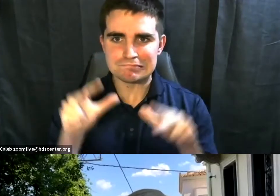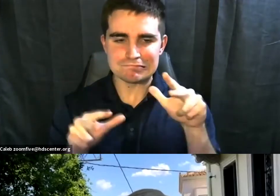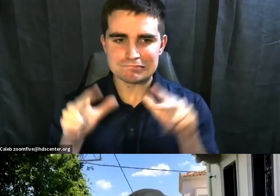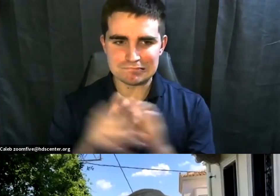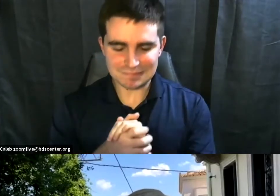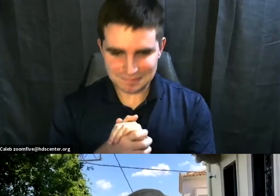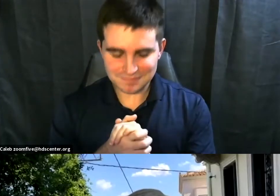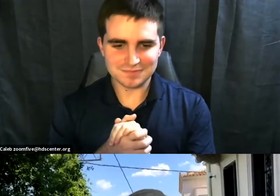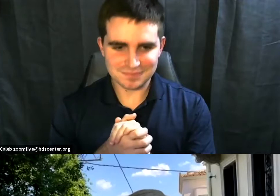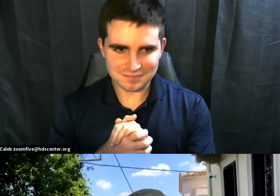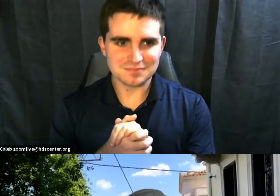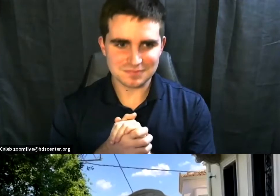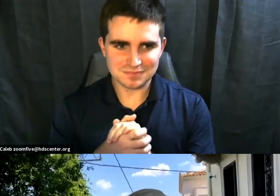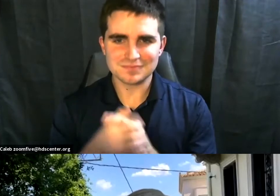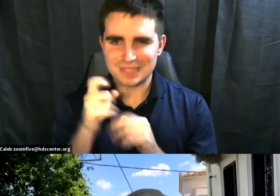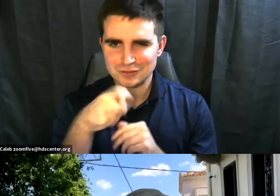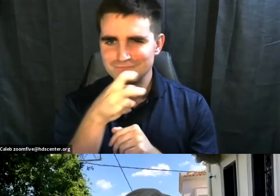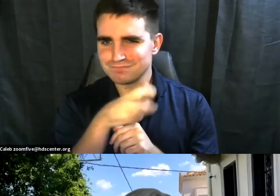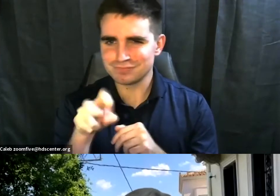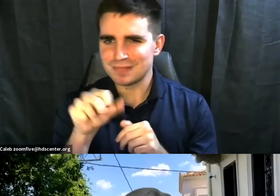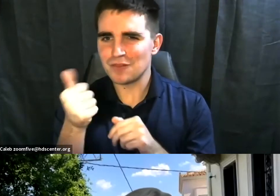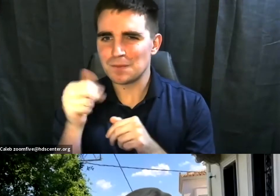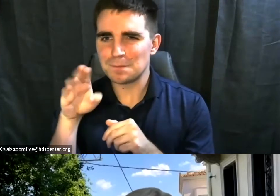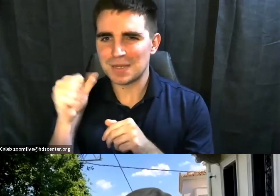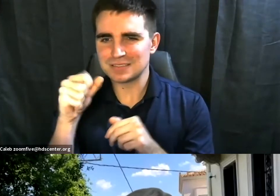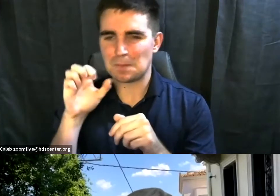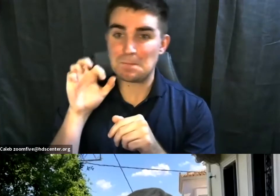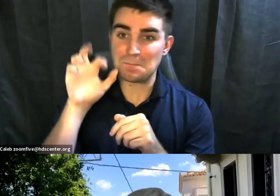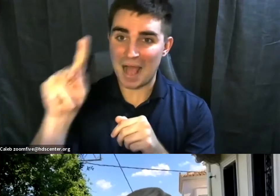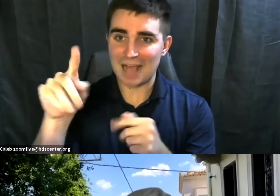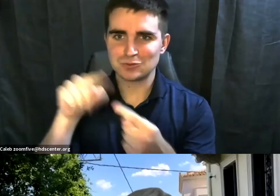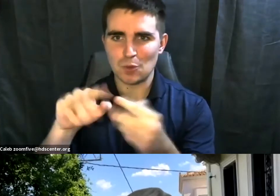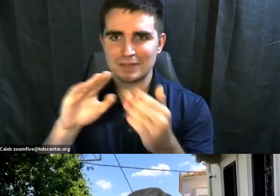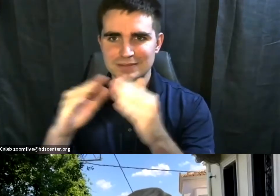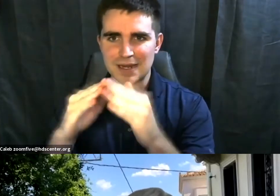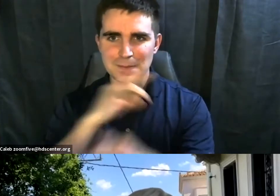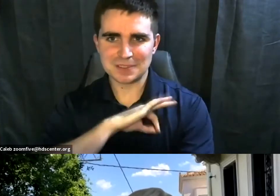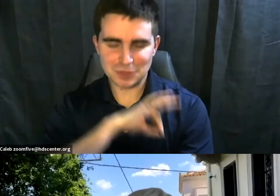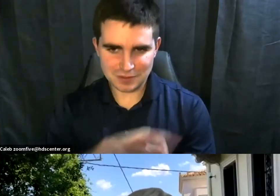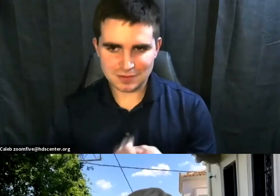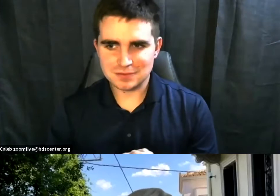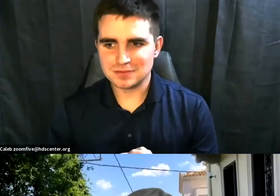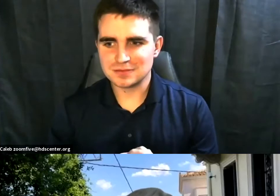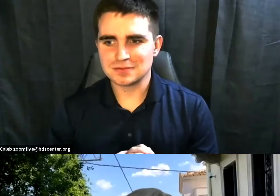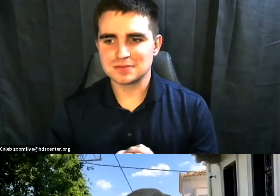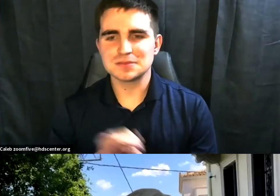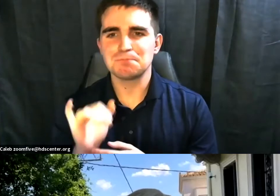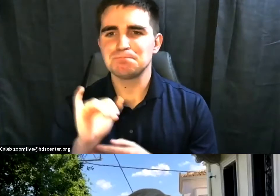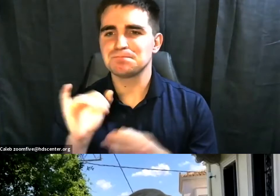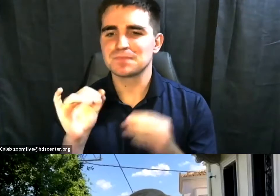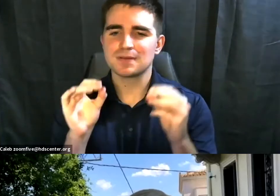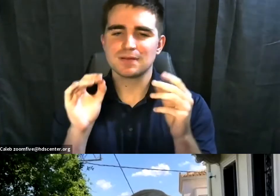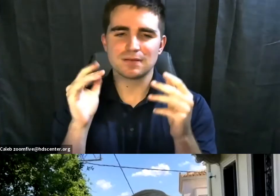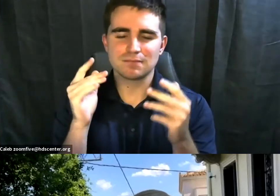dangerous intersection to get on the other side to get back to Pittsburgh. Likewise, there were no